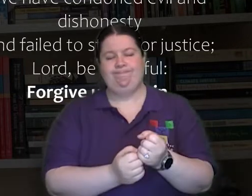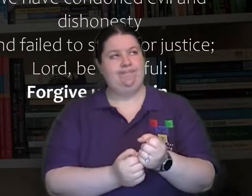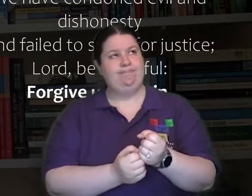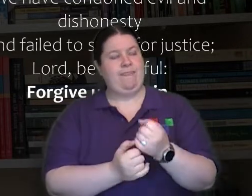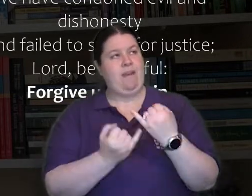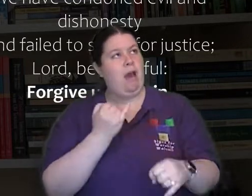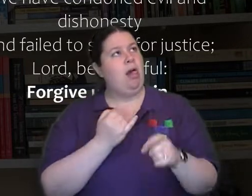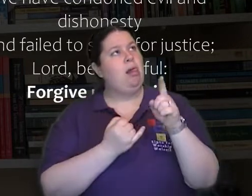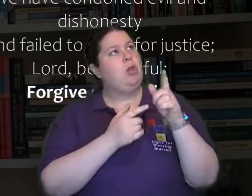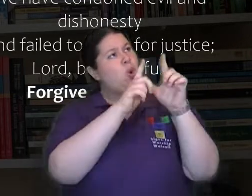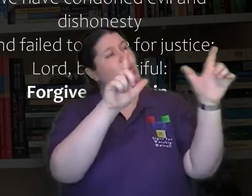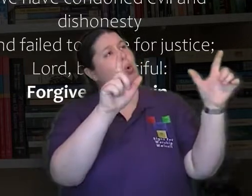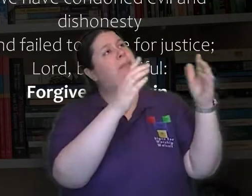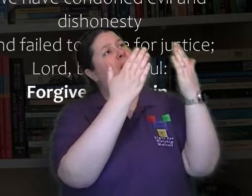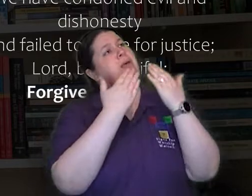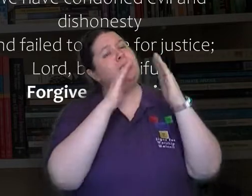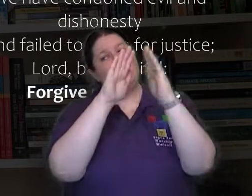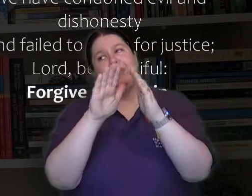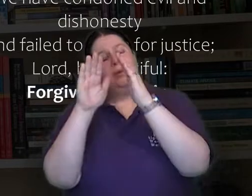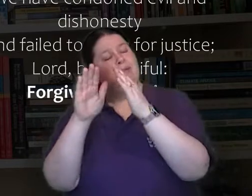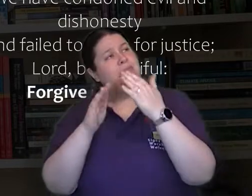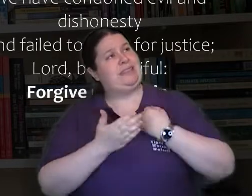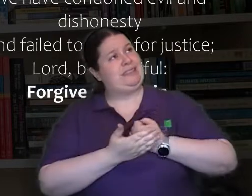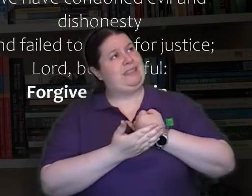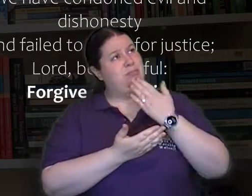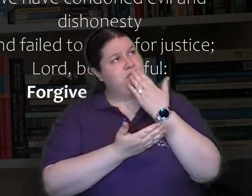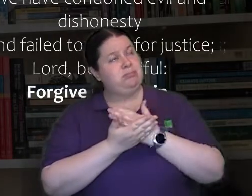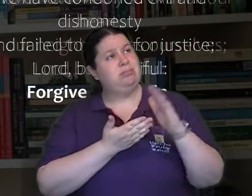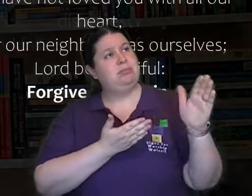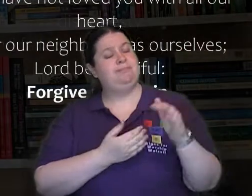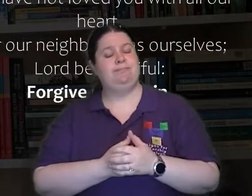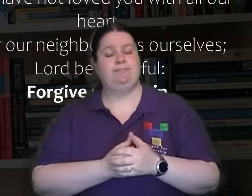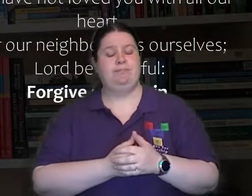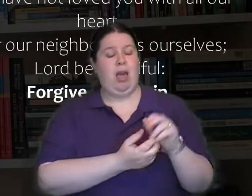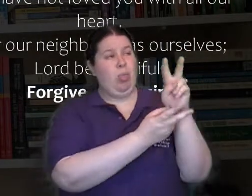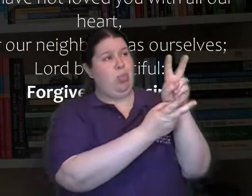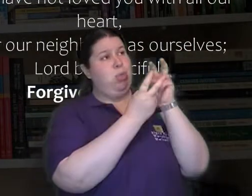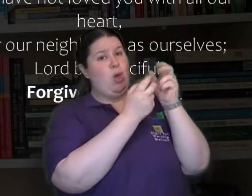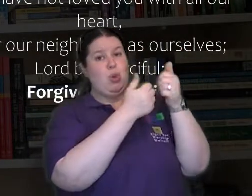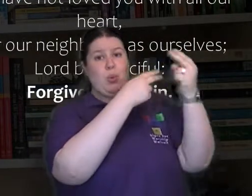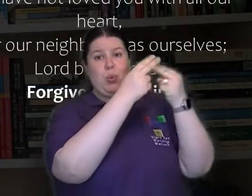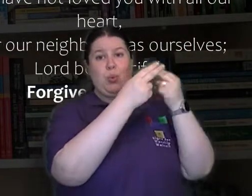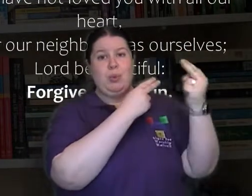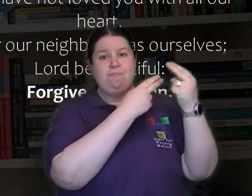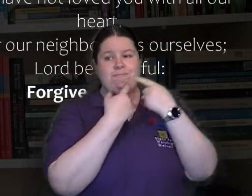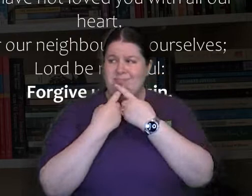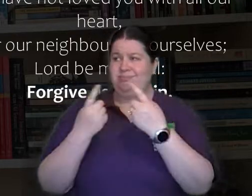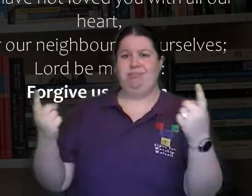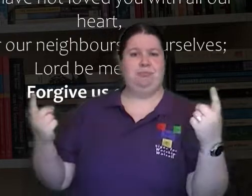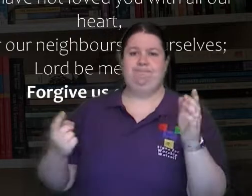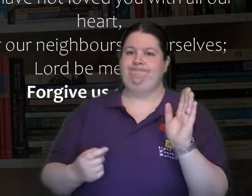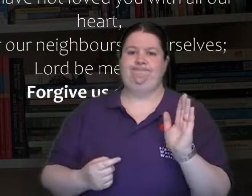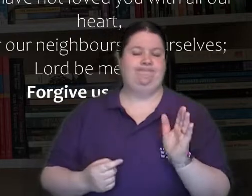justice. Lord, be merciful. Forgive us our sin. We've heard the good news of